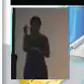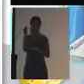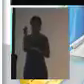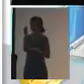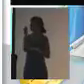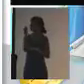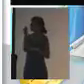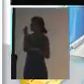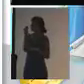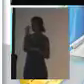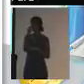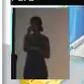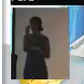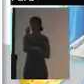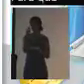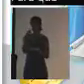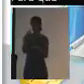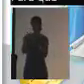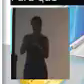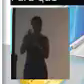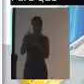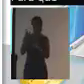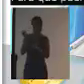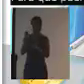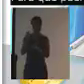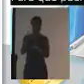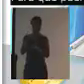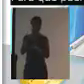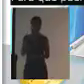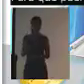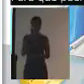top of the robot so that it's more attractive for the children.